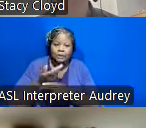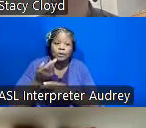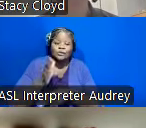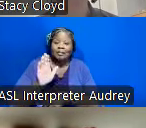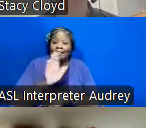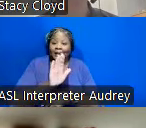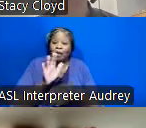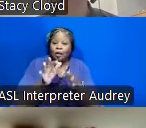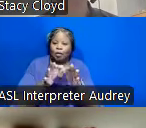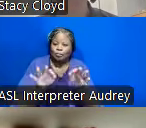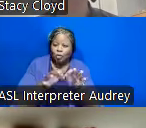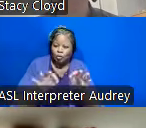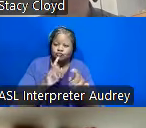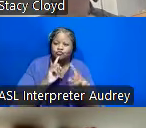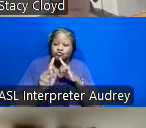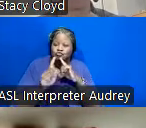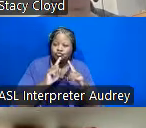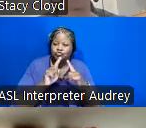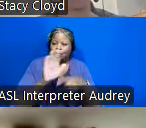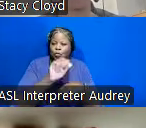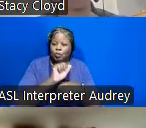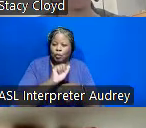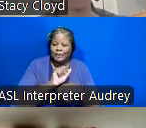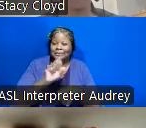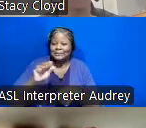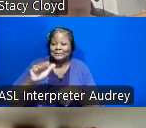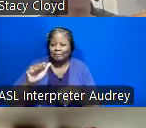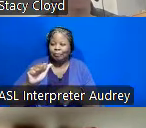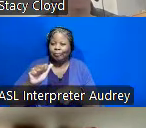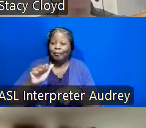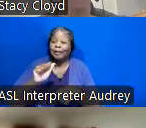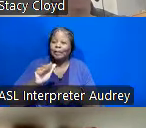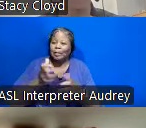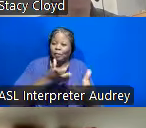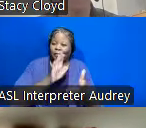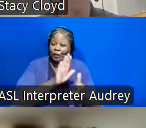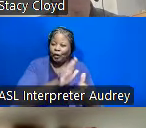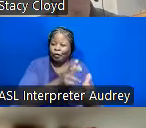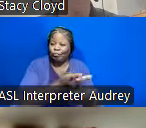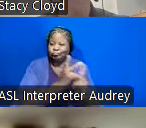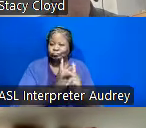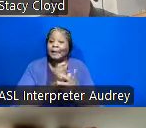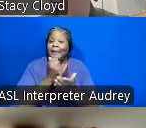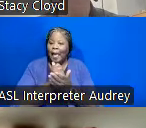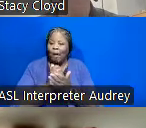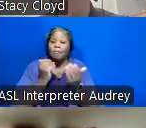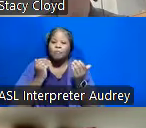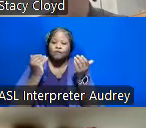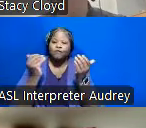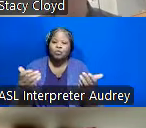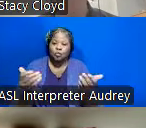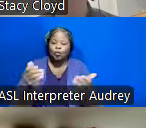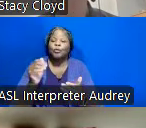terminology when speaking with SSA employees, I think can certainly help move cases forward. It